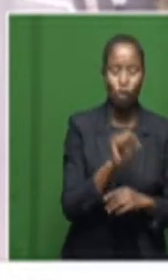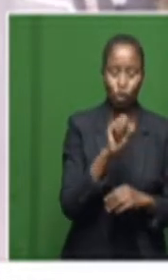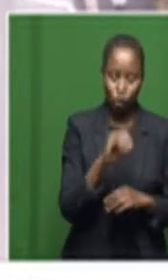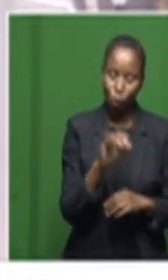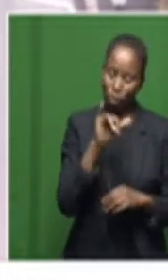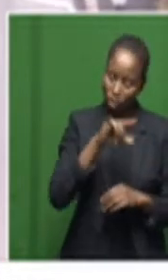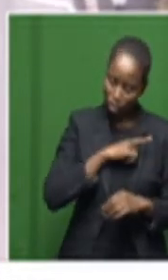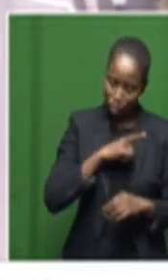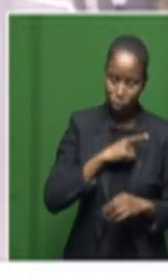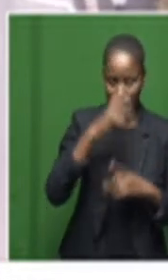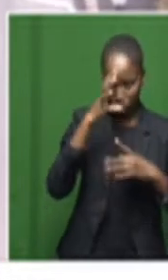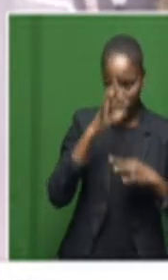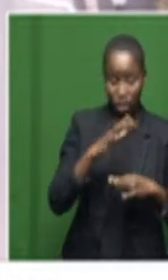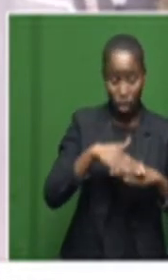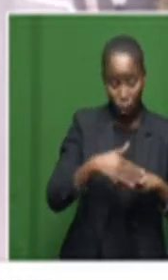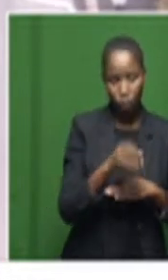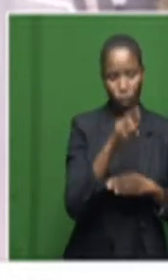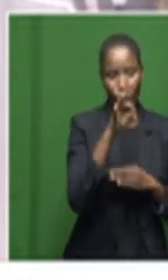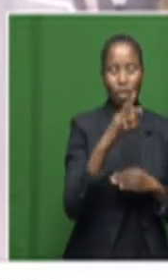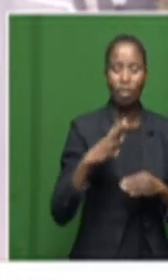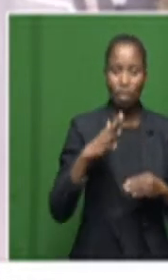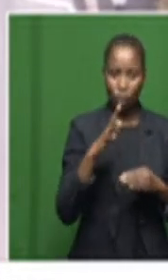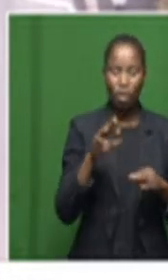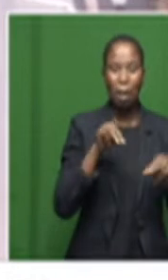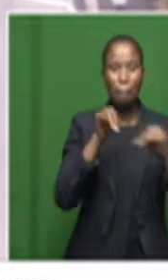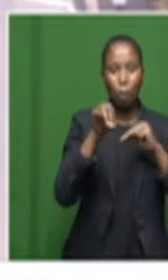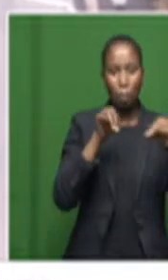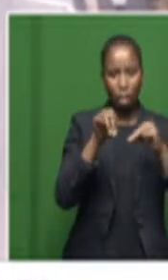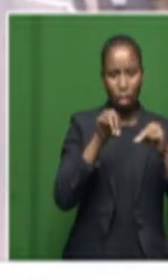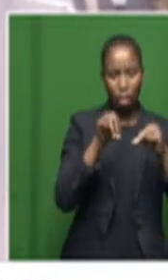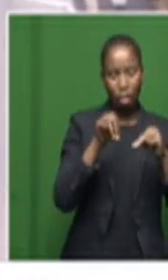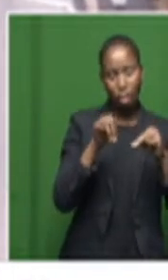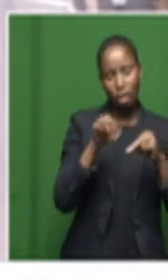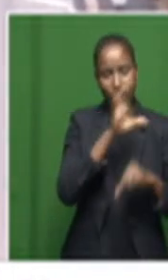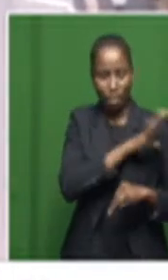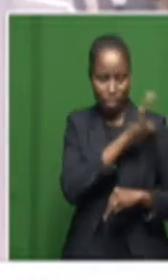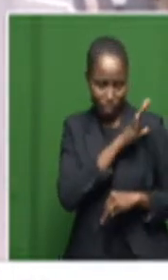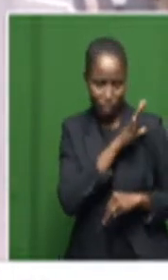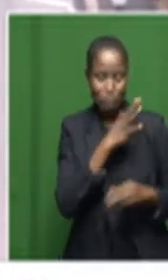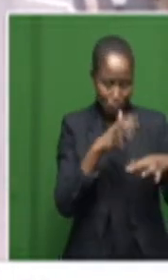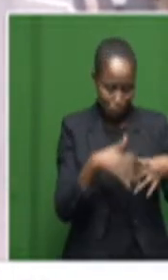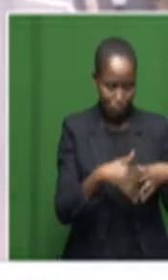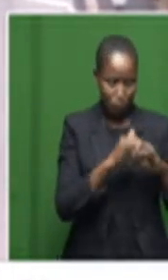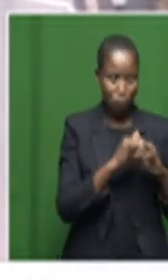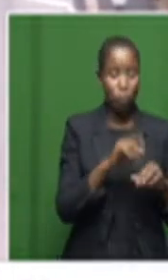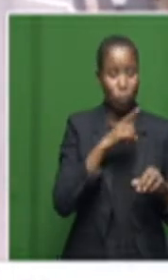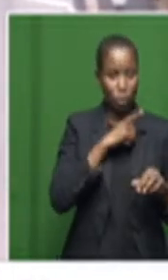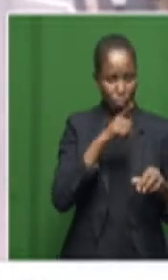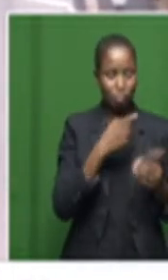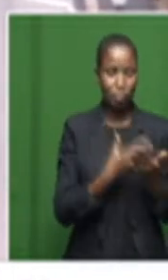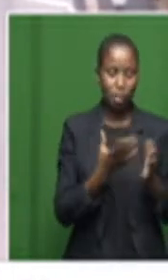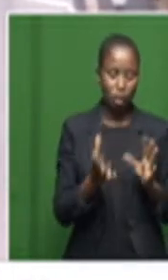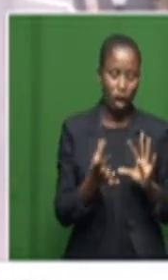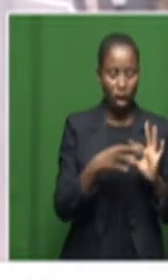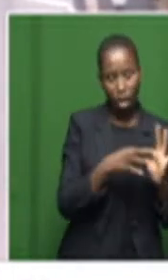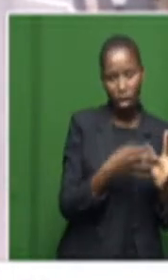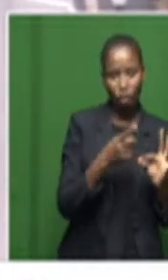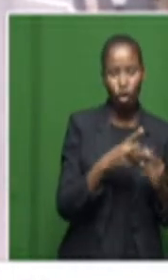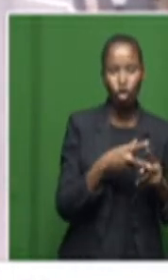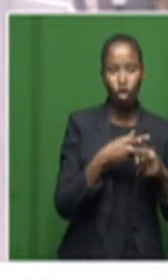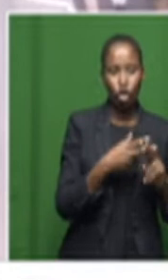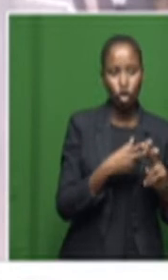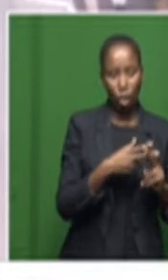of going forward, we're looking at. Obviously, it's all linked to the tools of